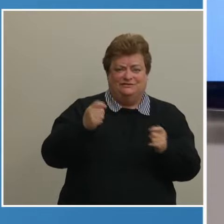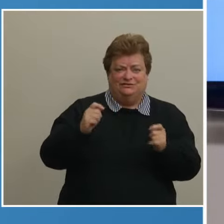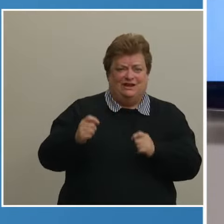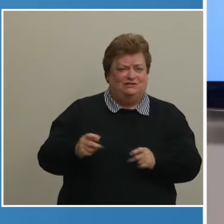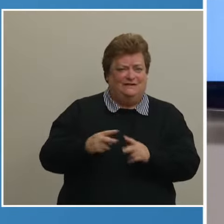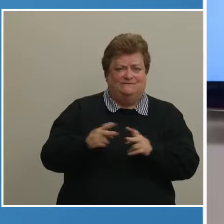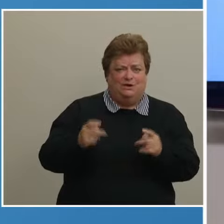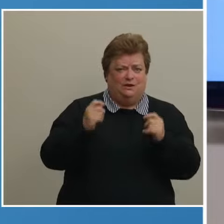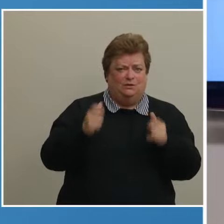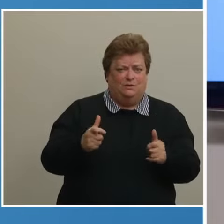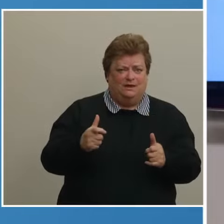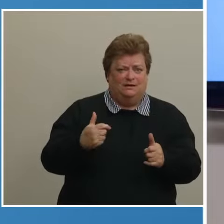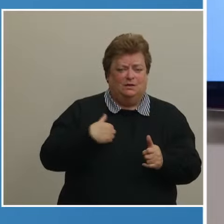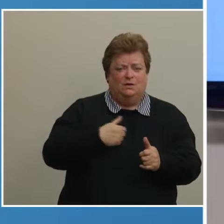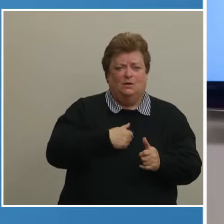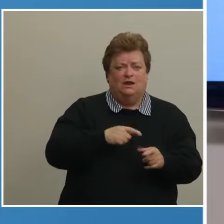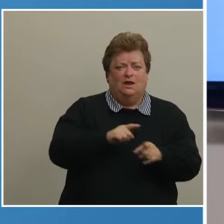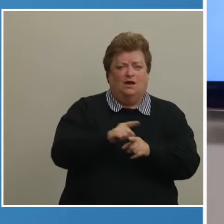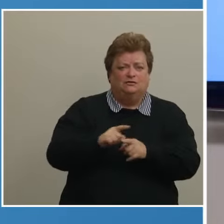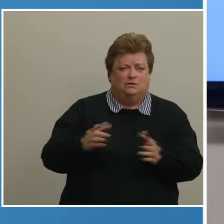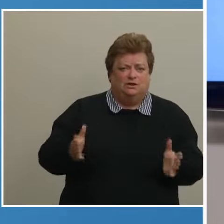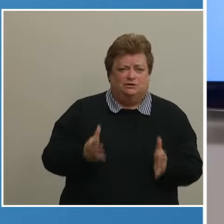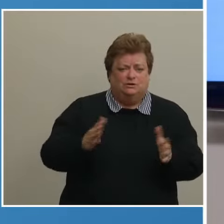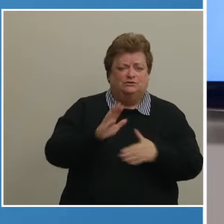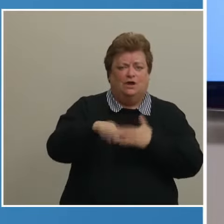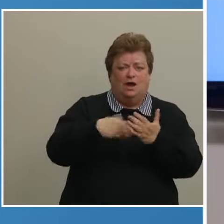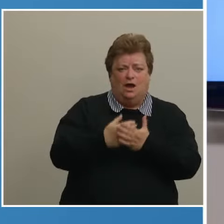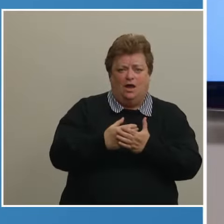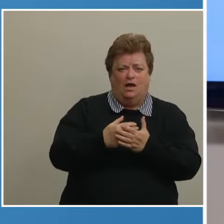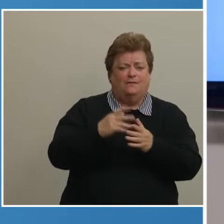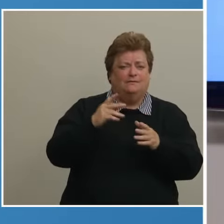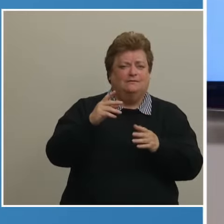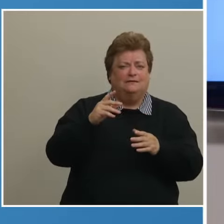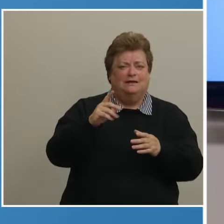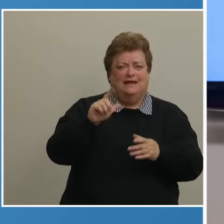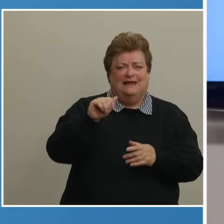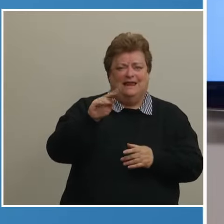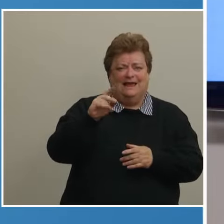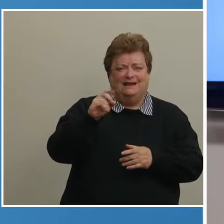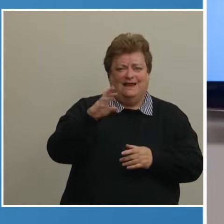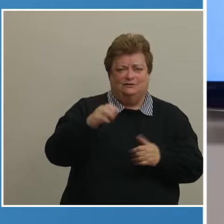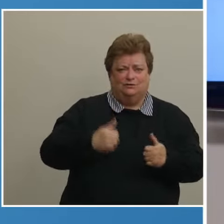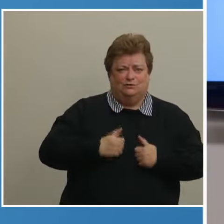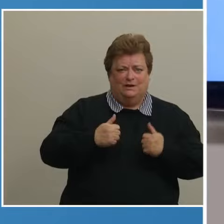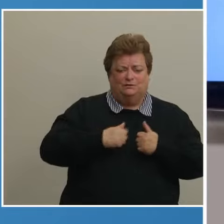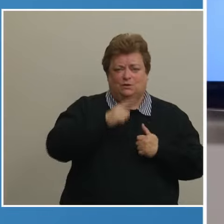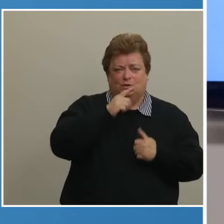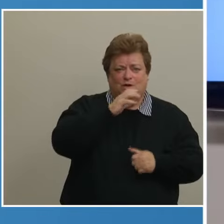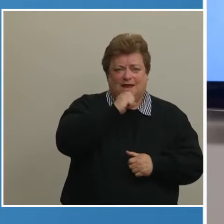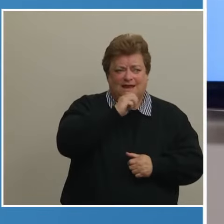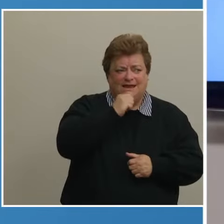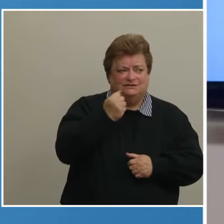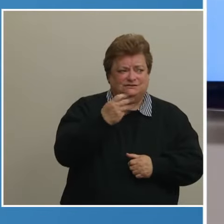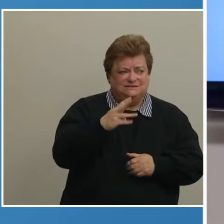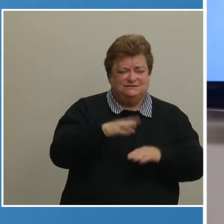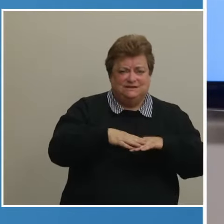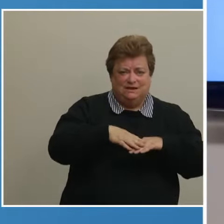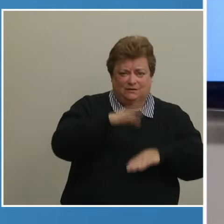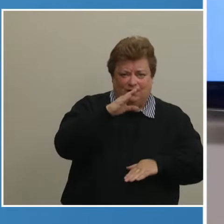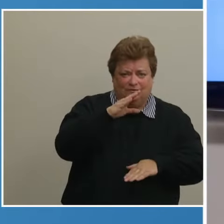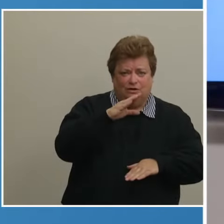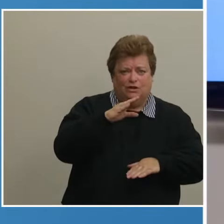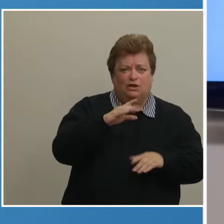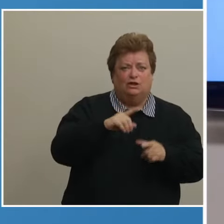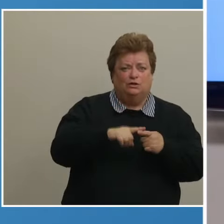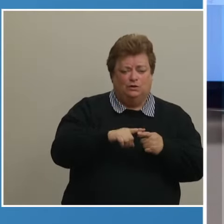very quickly, so I also encourage all Lancaster residents who are 16 and older